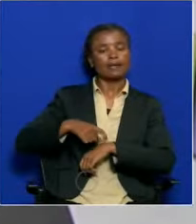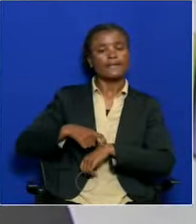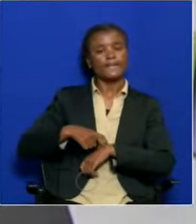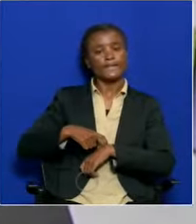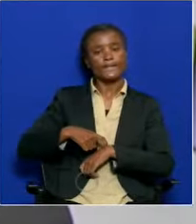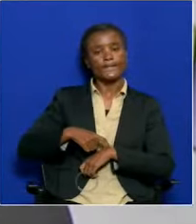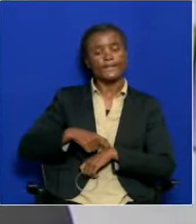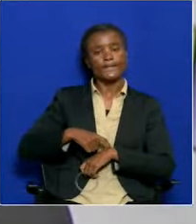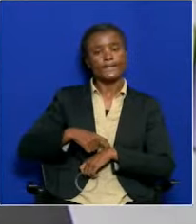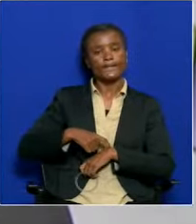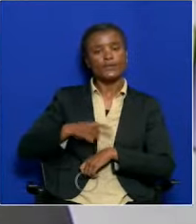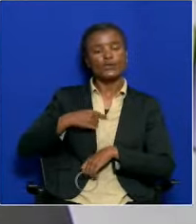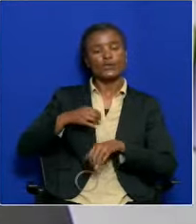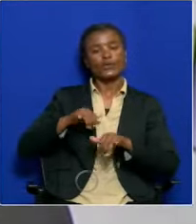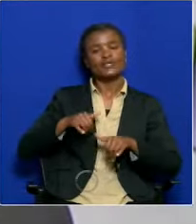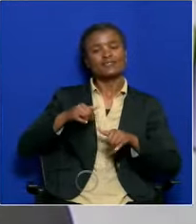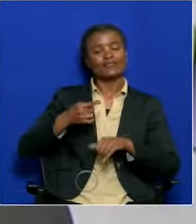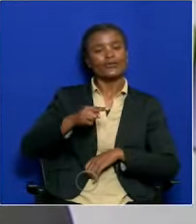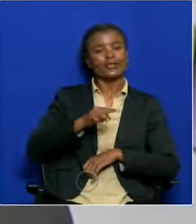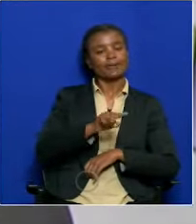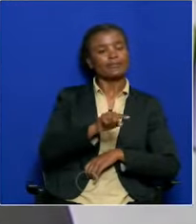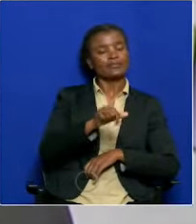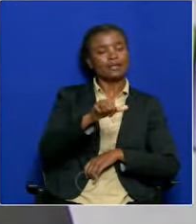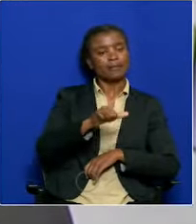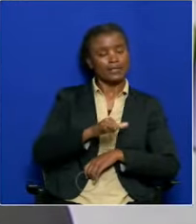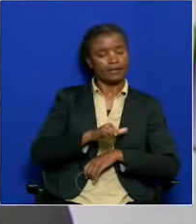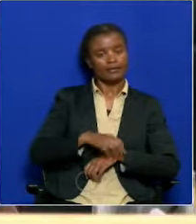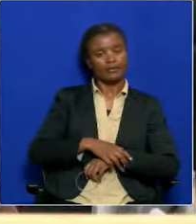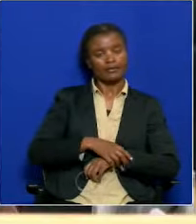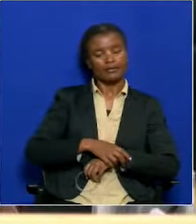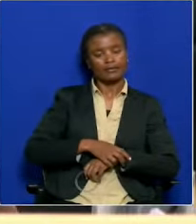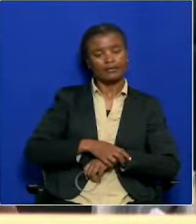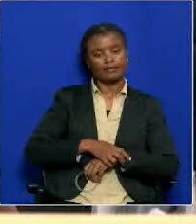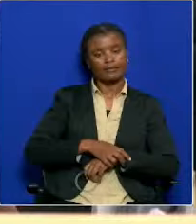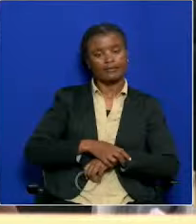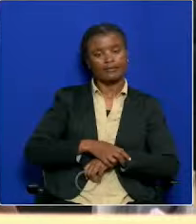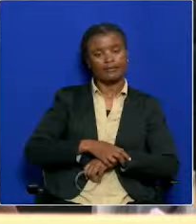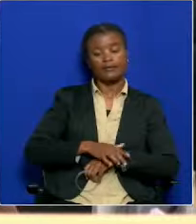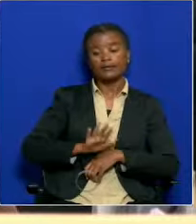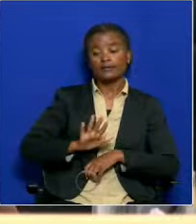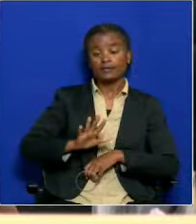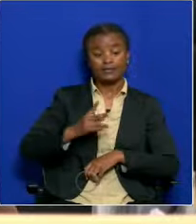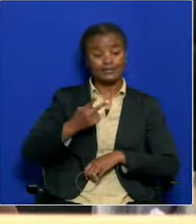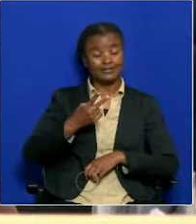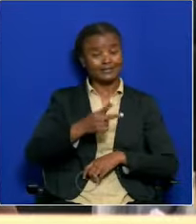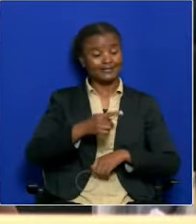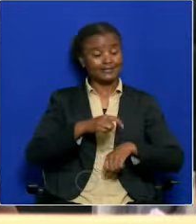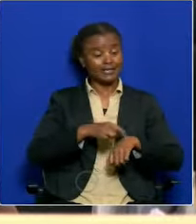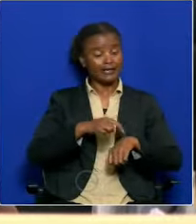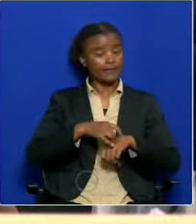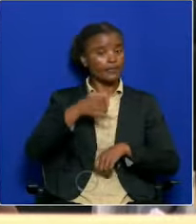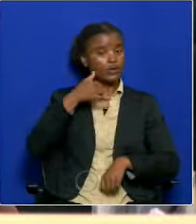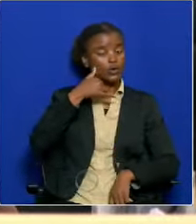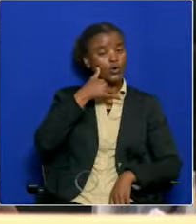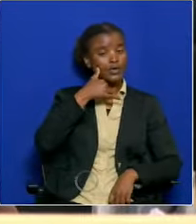waiting for him to come back to me. And General, you can see the time of the call, it was in